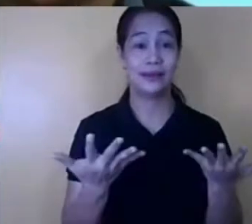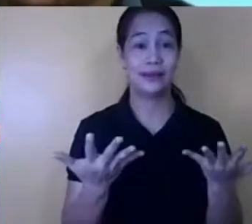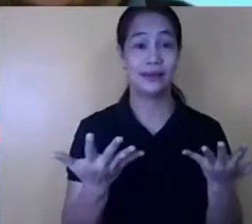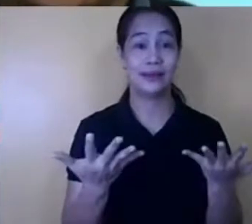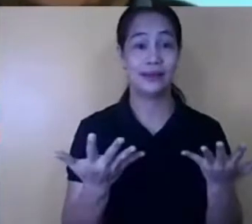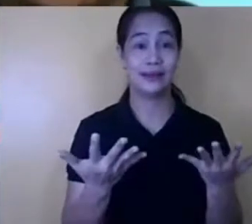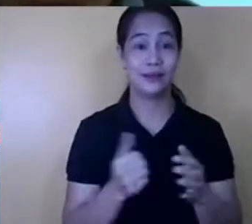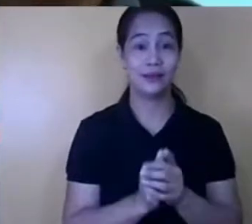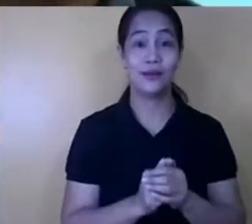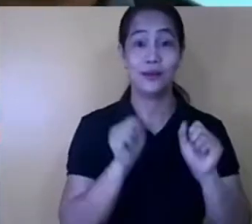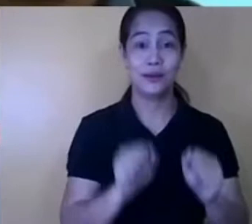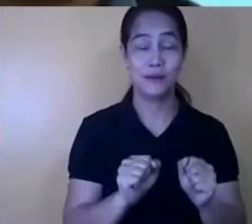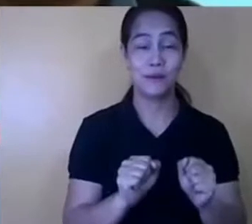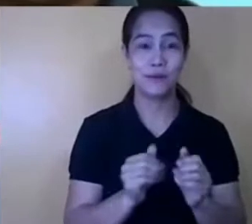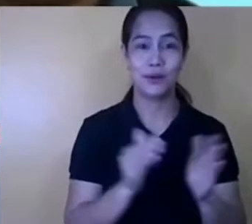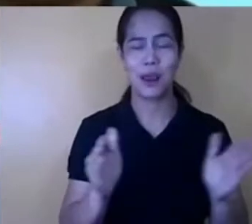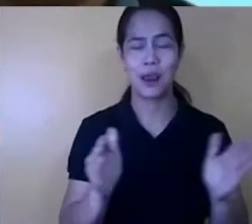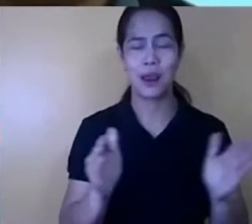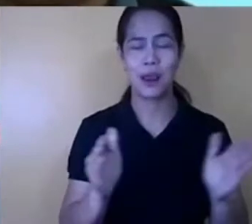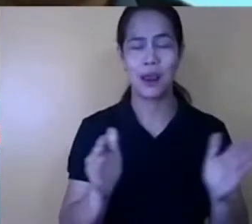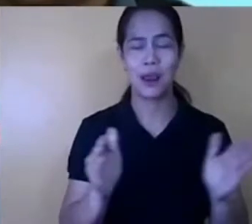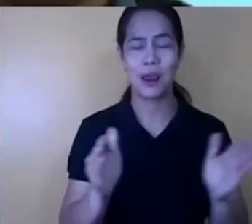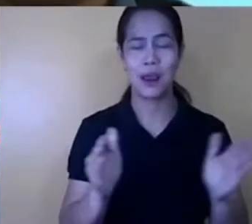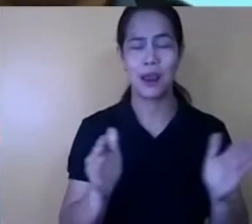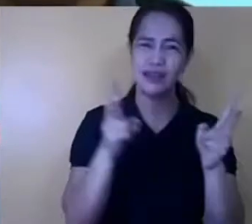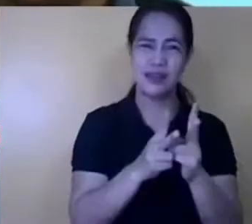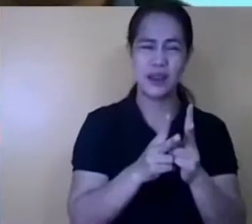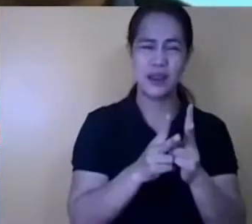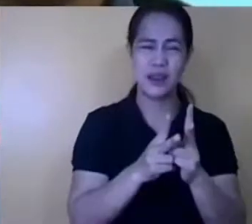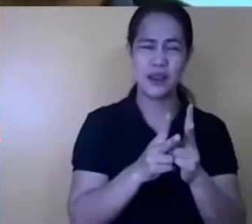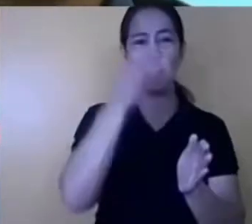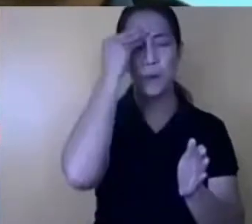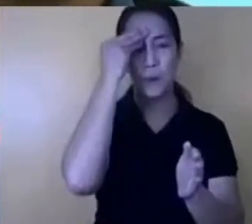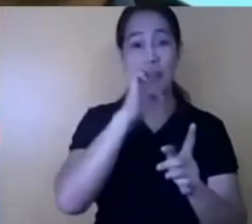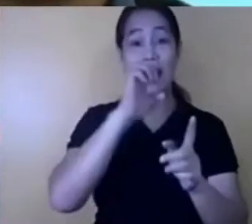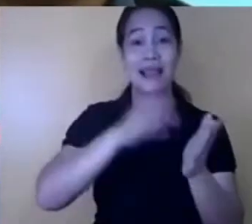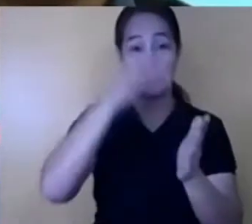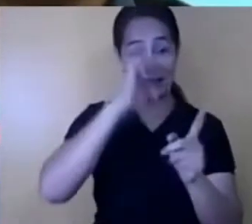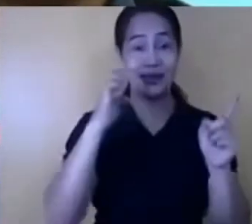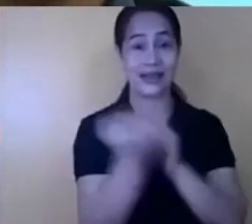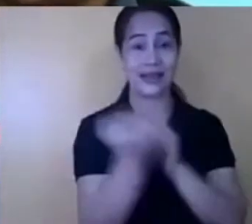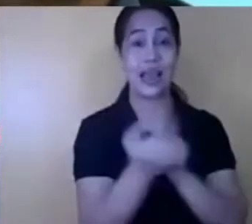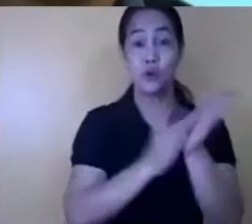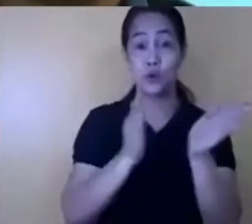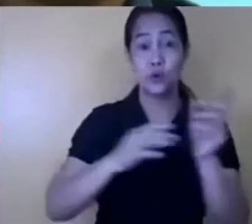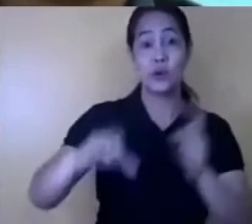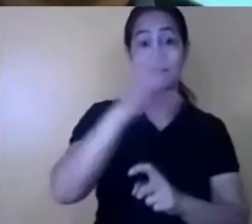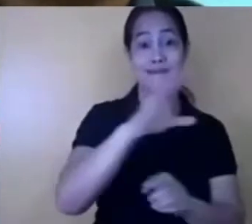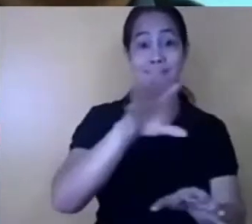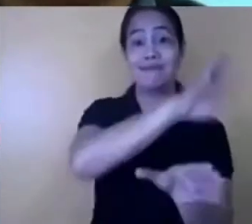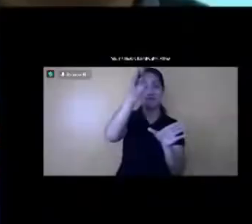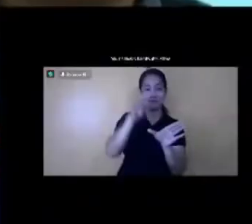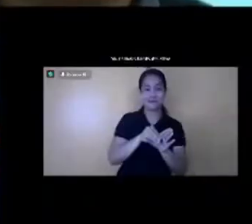and activities that enrich the learning environment and the wider school community's engagement in the educative